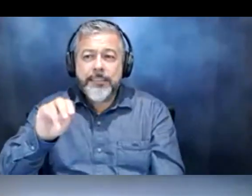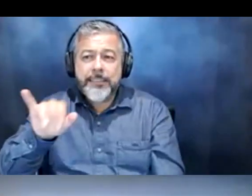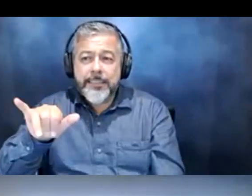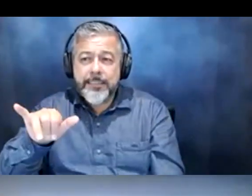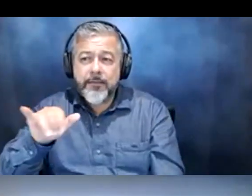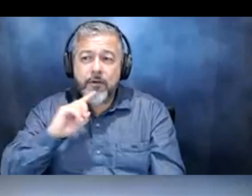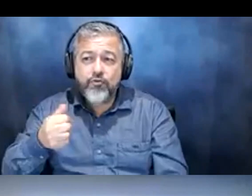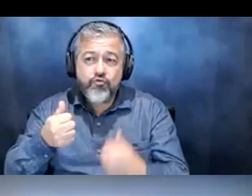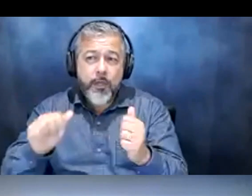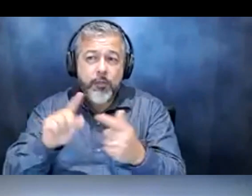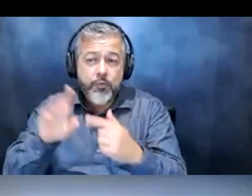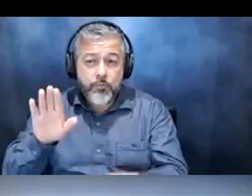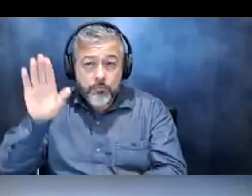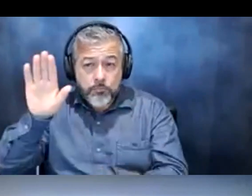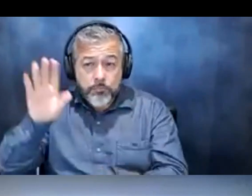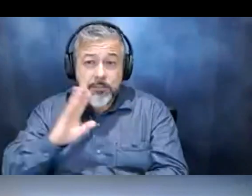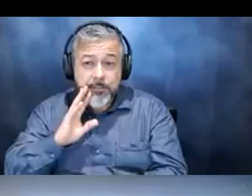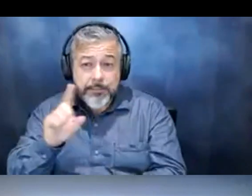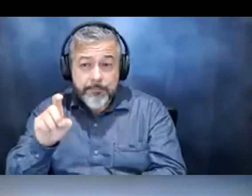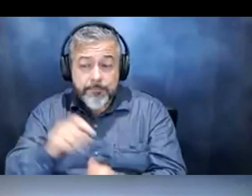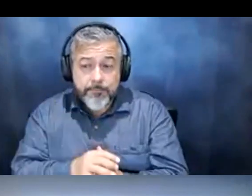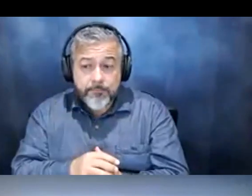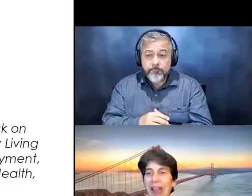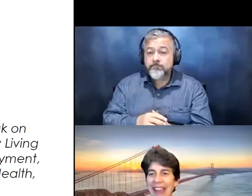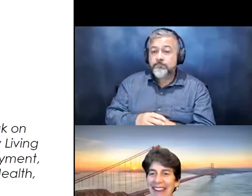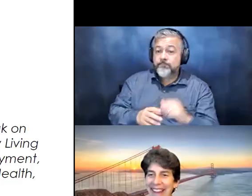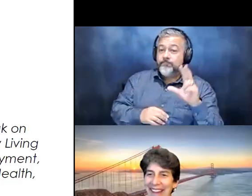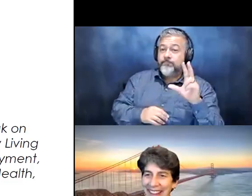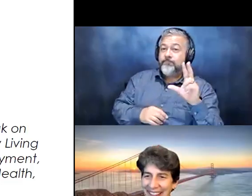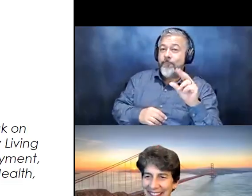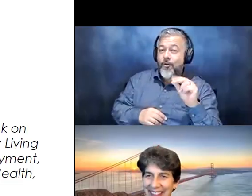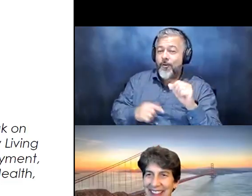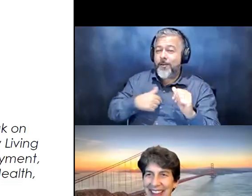to speak? No. Okay.